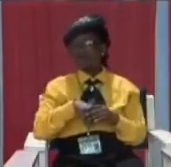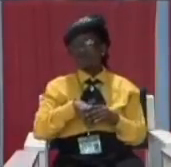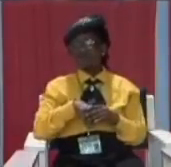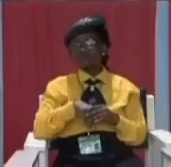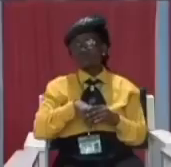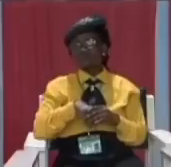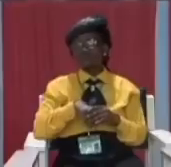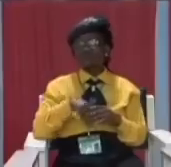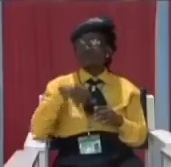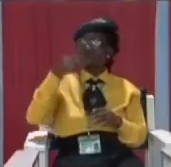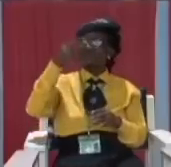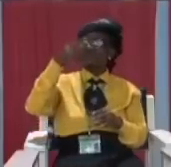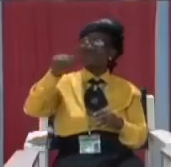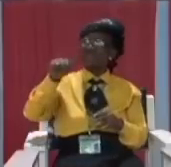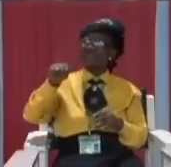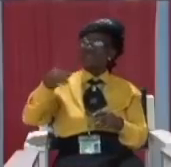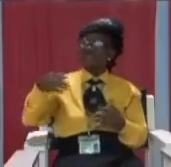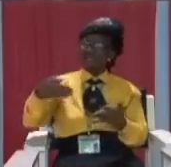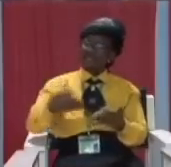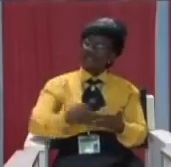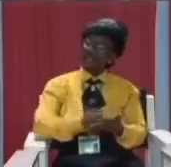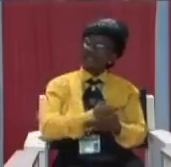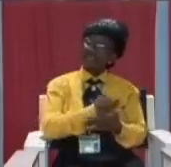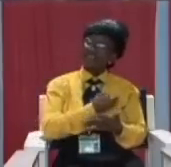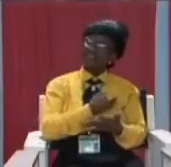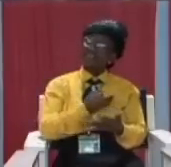the fresh air.